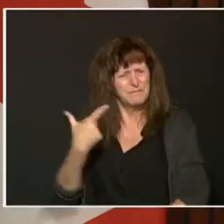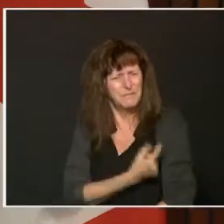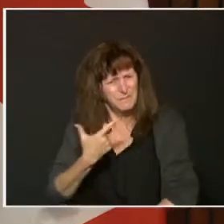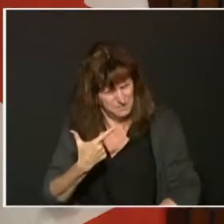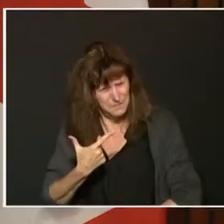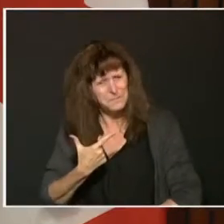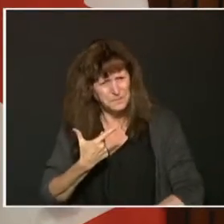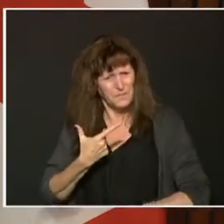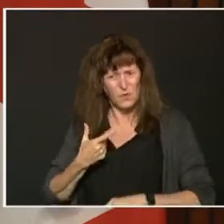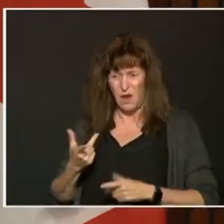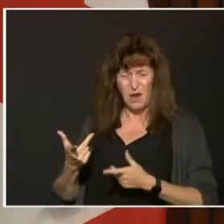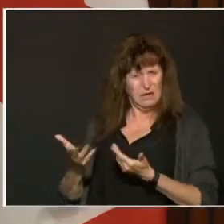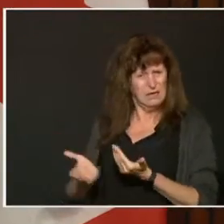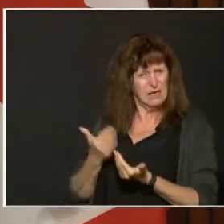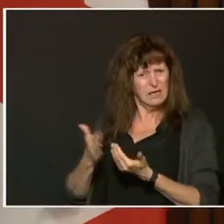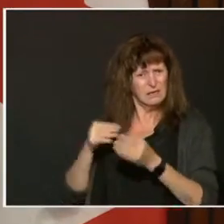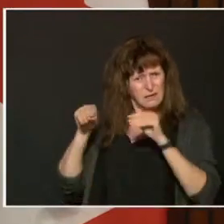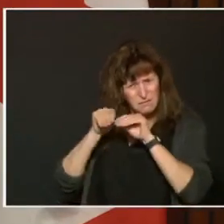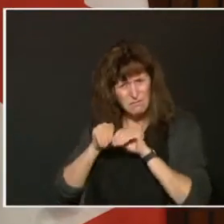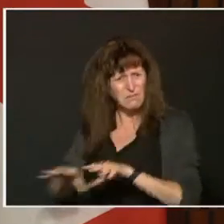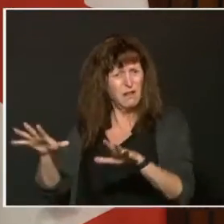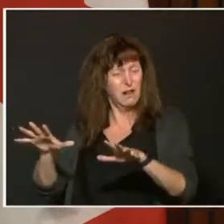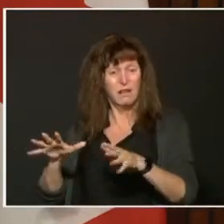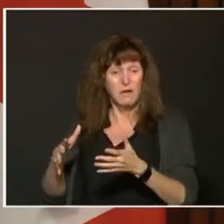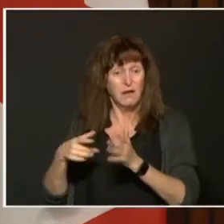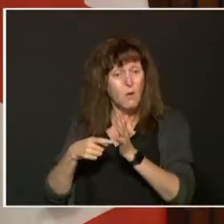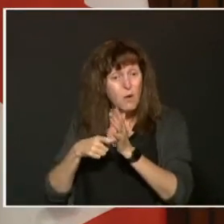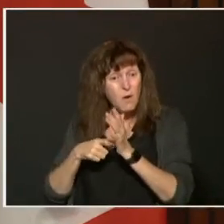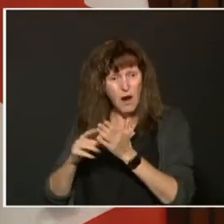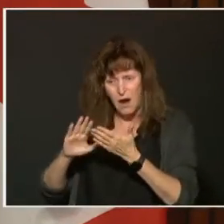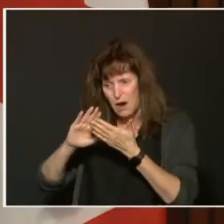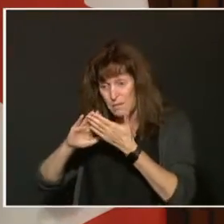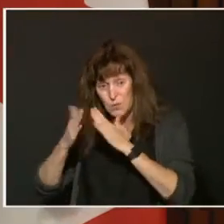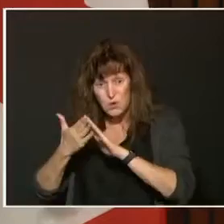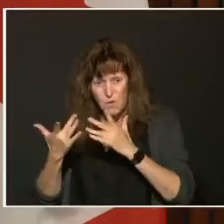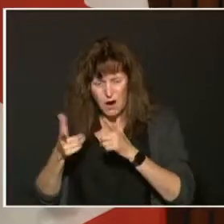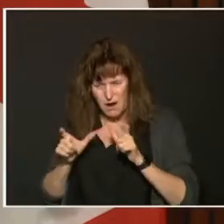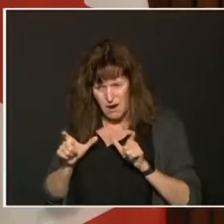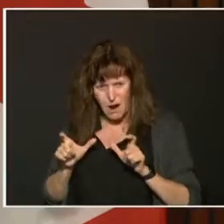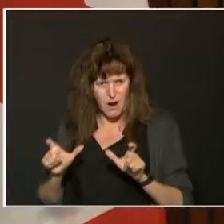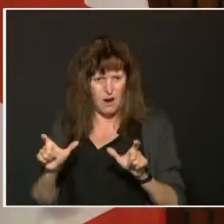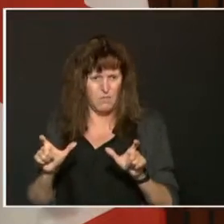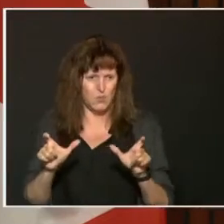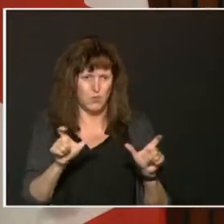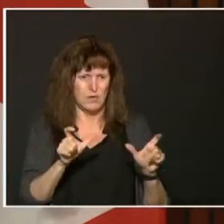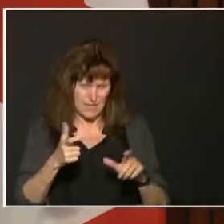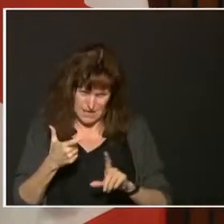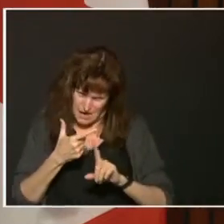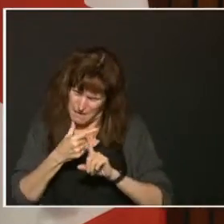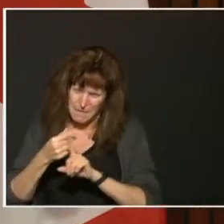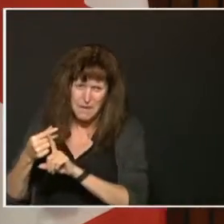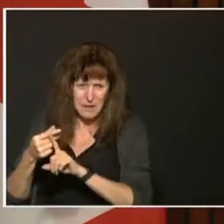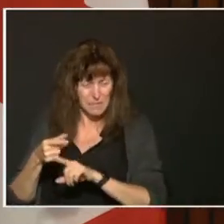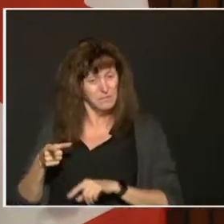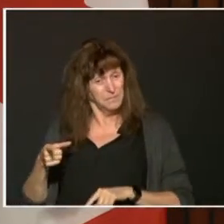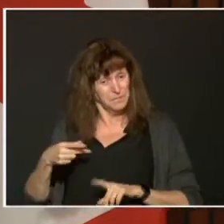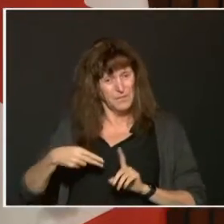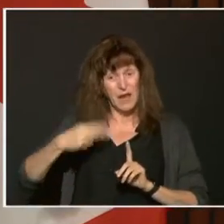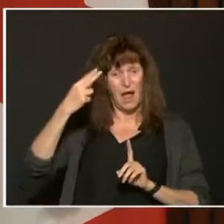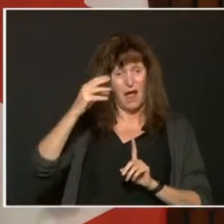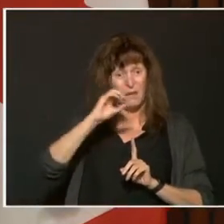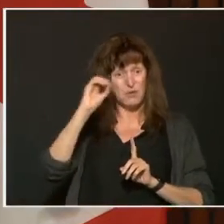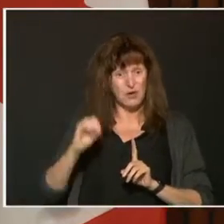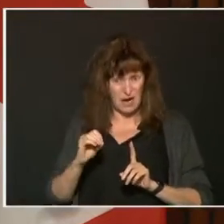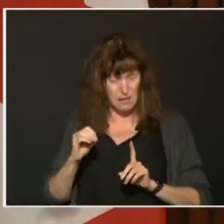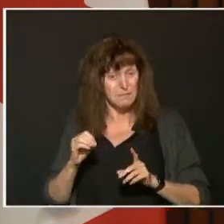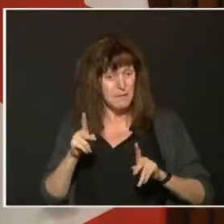transmissible. So to respond to this, it is essential that you get 2 doses of the vaccine in order to help prevent